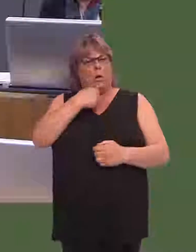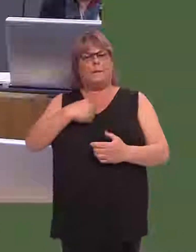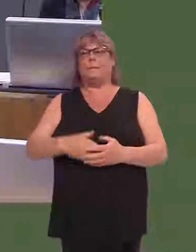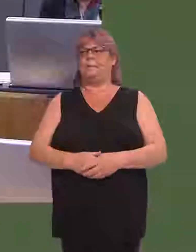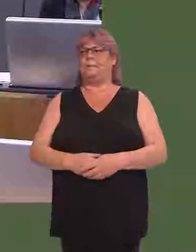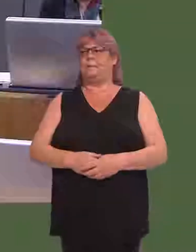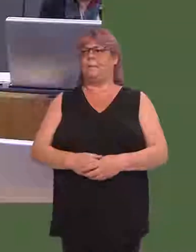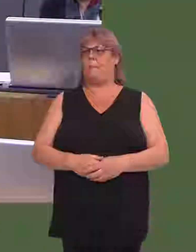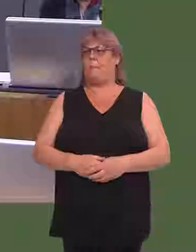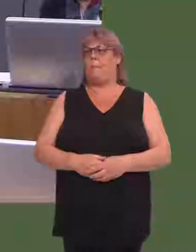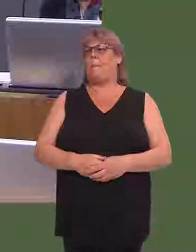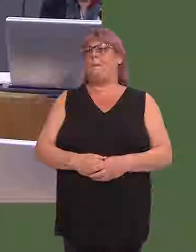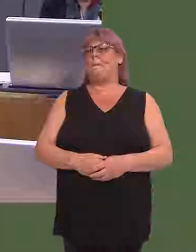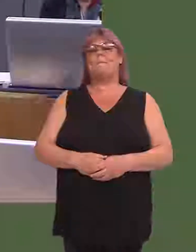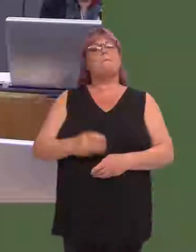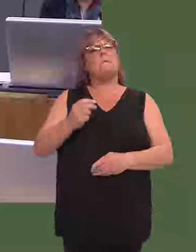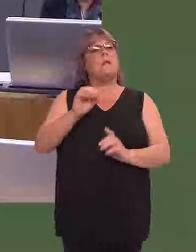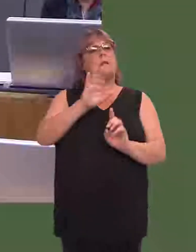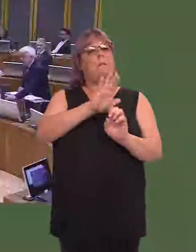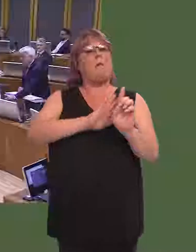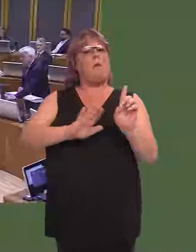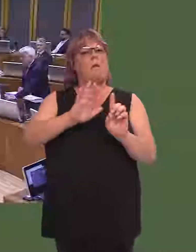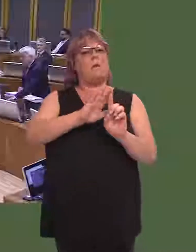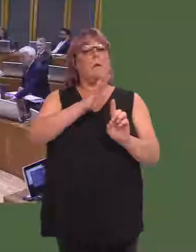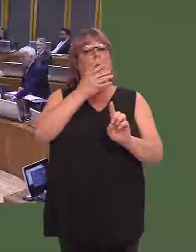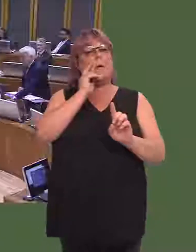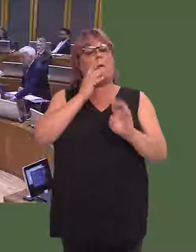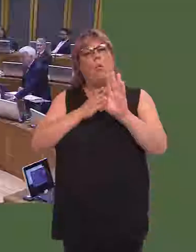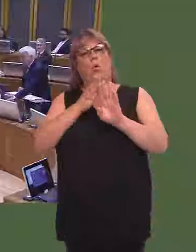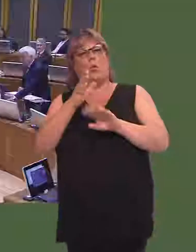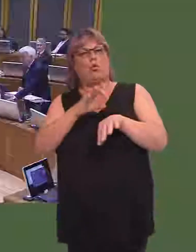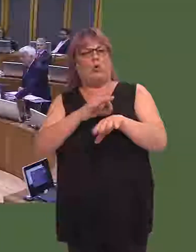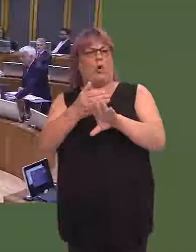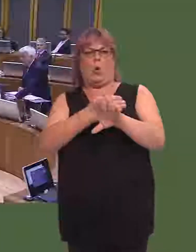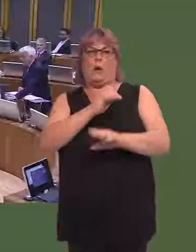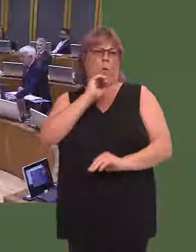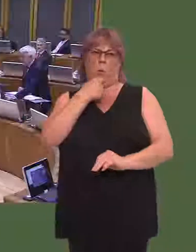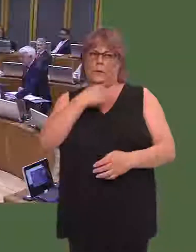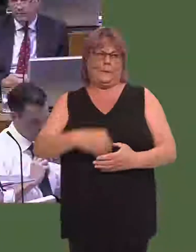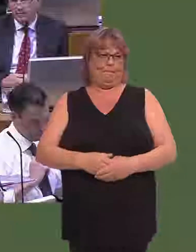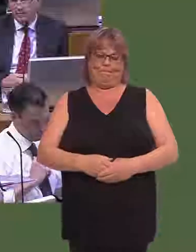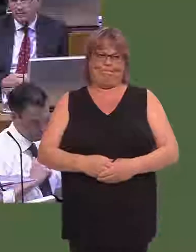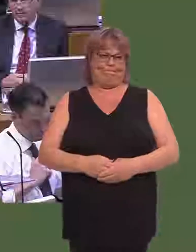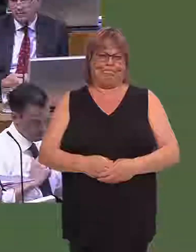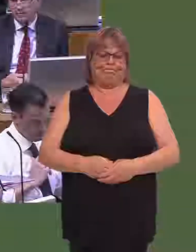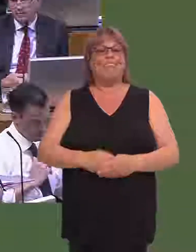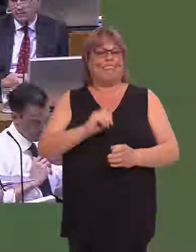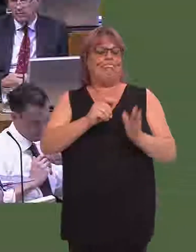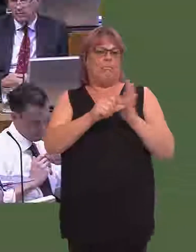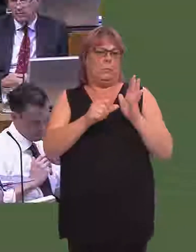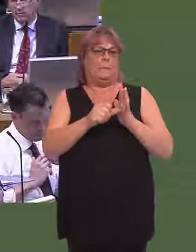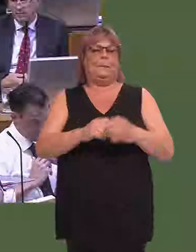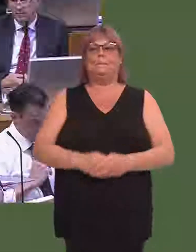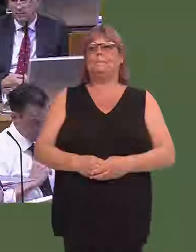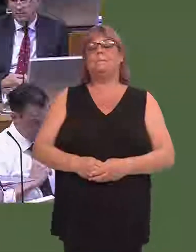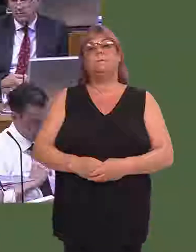now. Part of the problem is a reluctance in some areas for people to come forward early, and that doesn't help. We need to